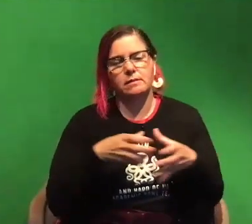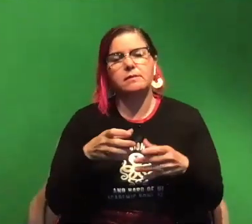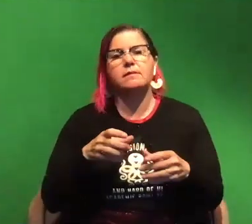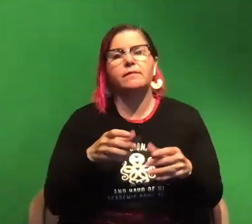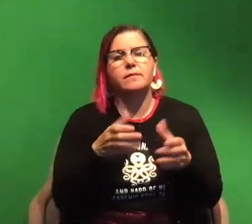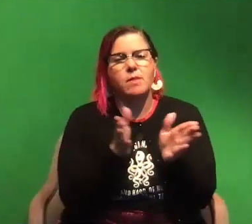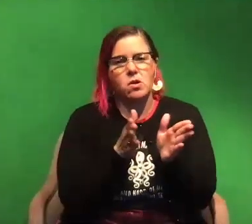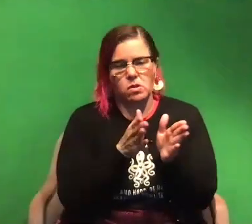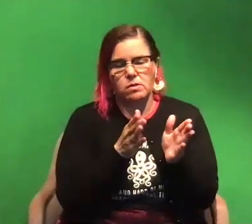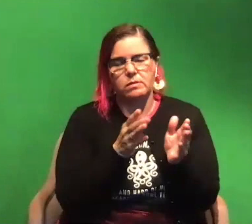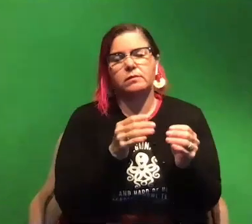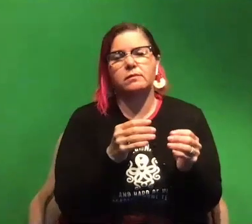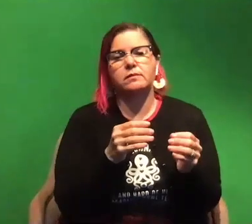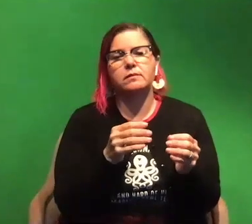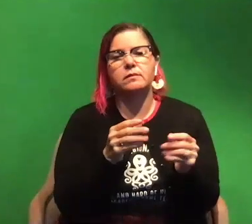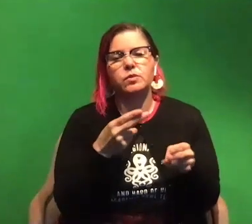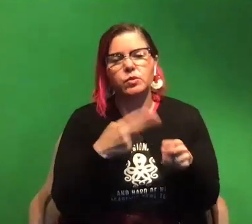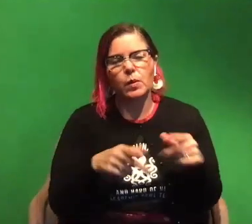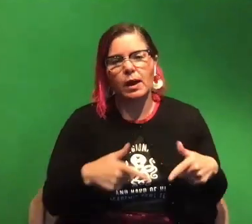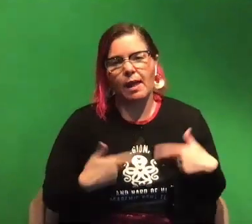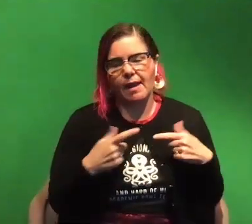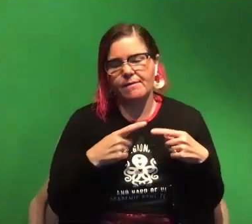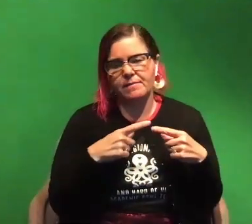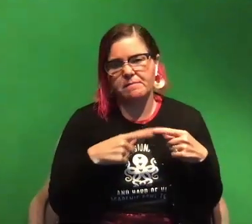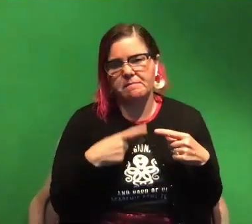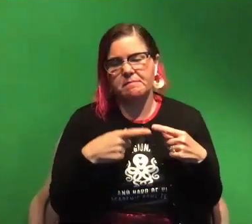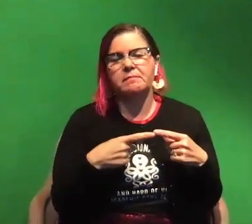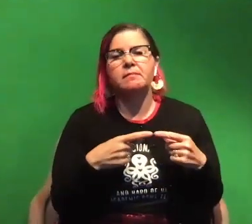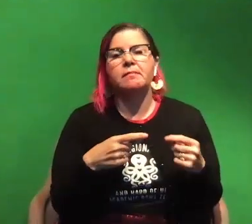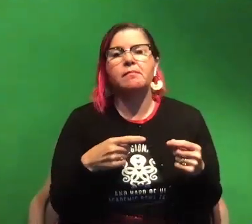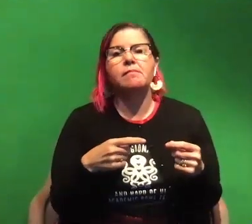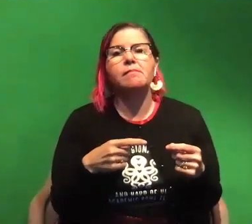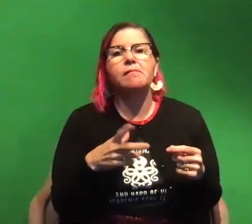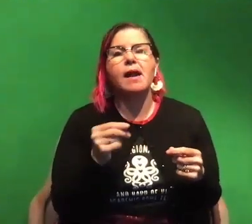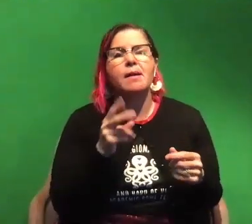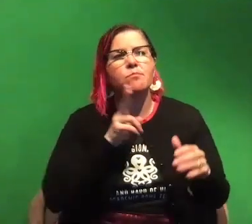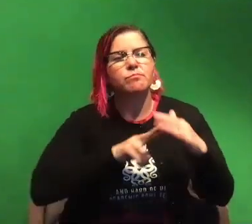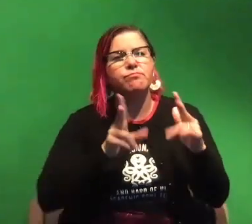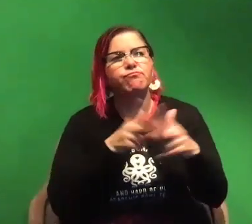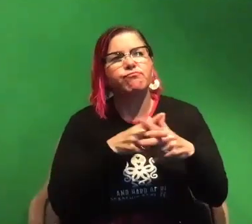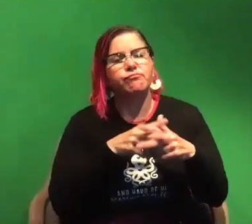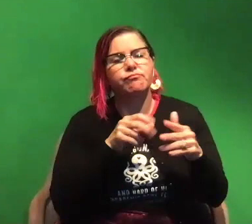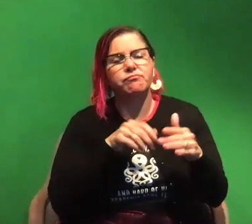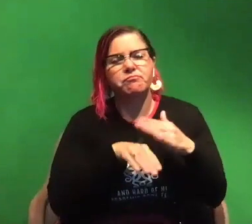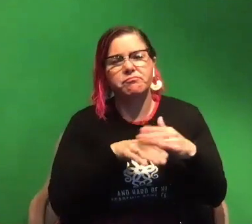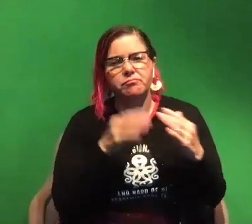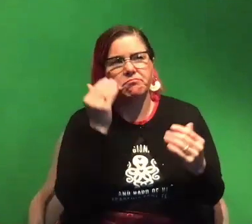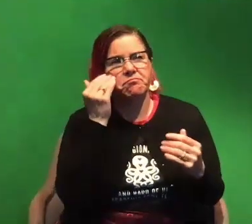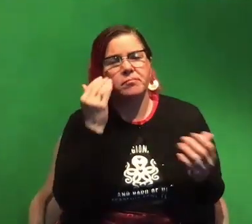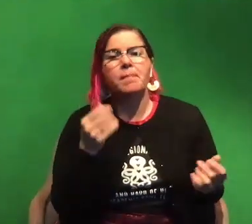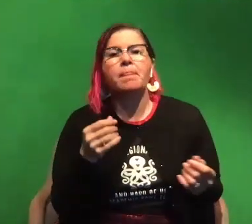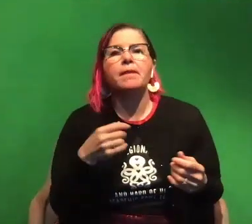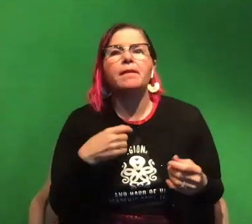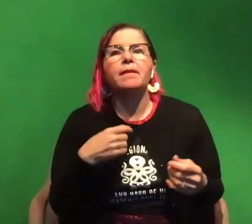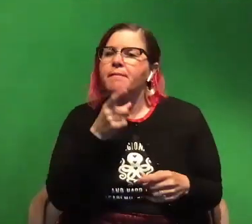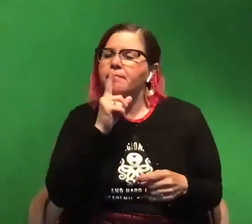small, that have very short lifespans, and that have predictable reproduction. So we didn't want to